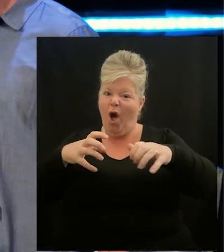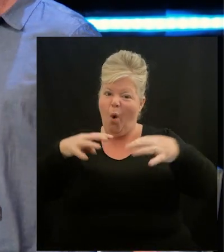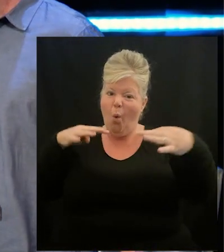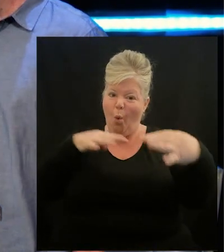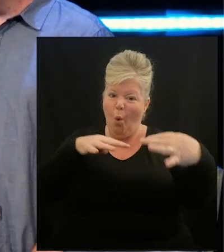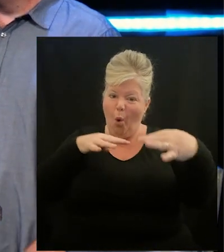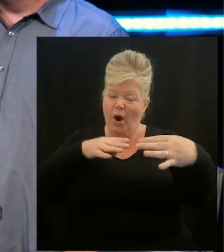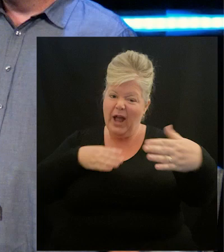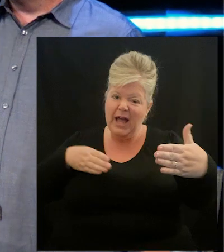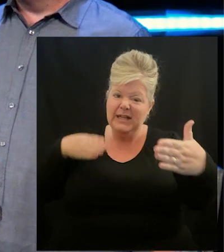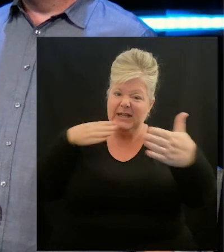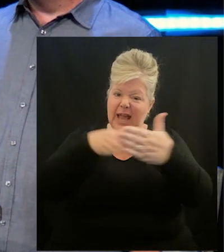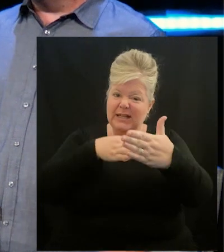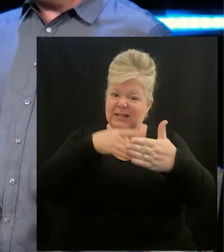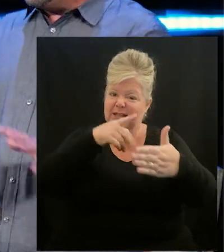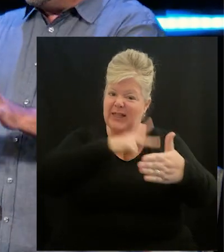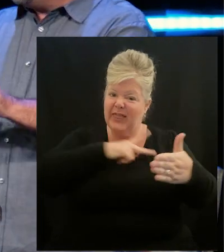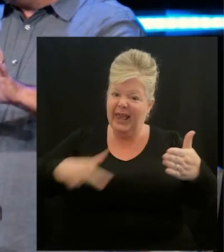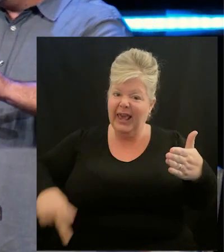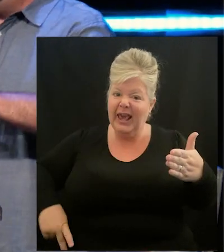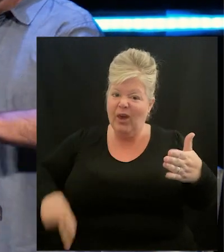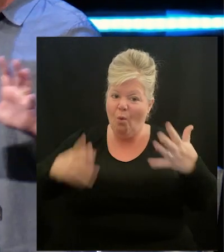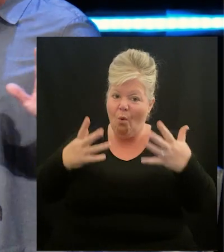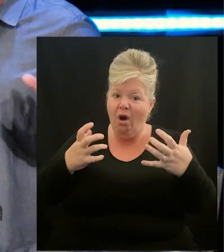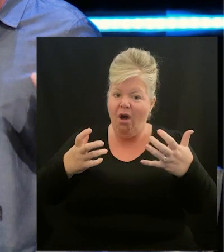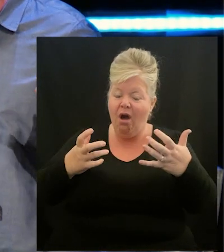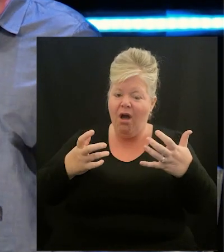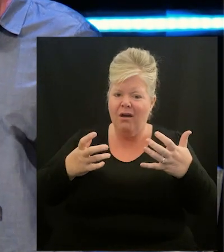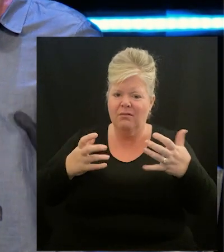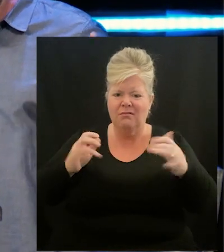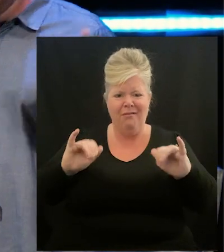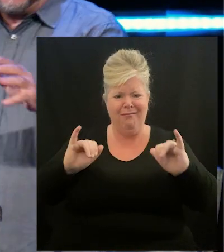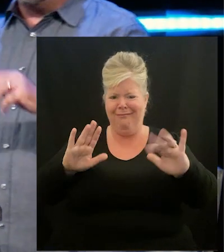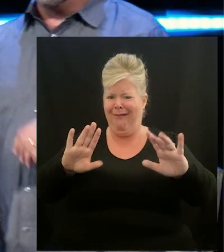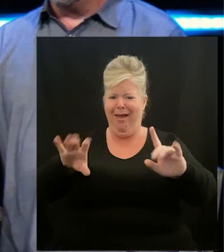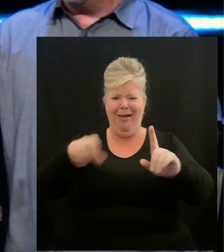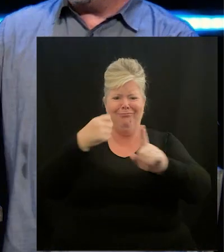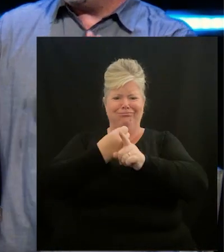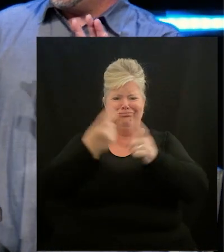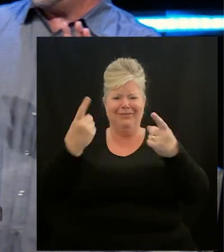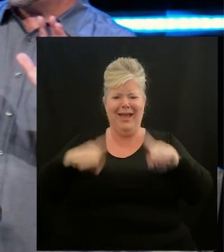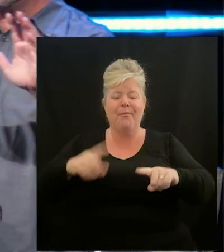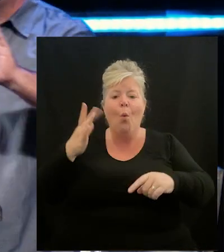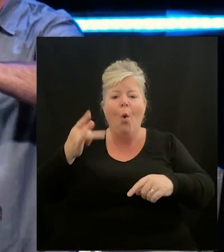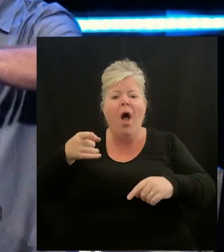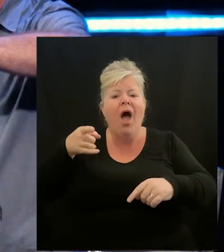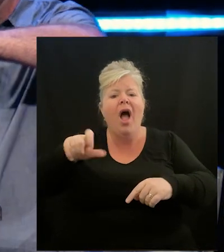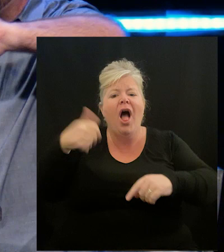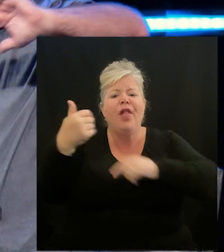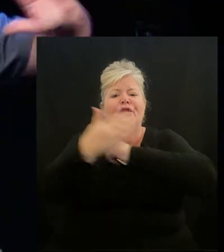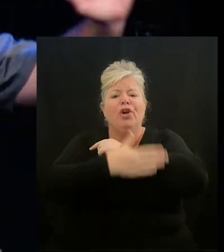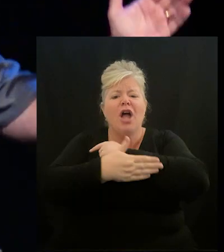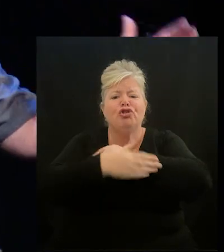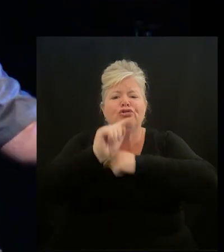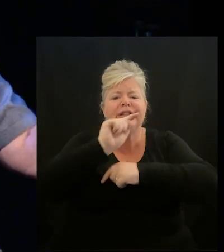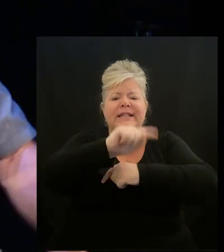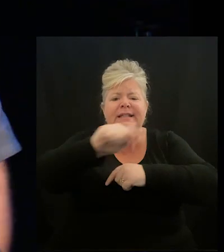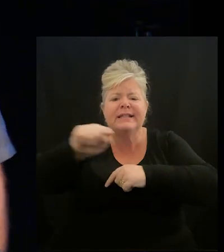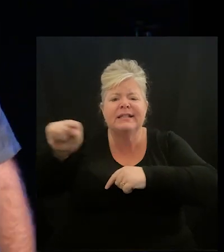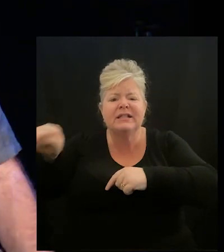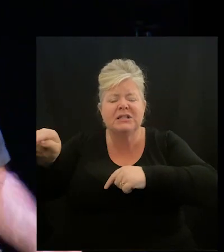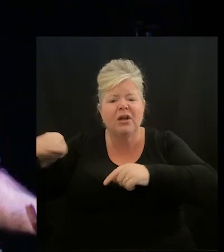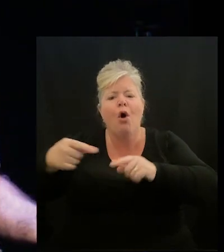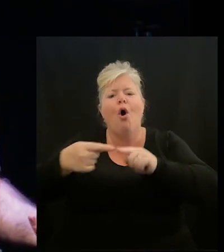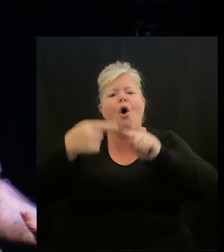against Jehoshaphat. Now again, this absolutely came out of nowhere. These nations from the other